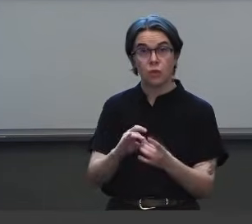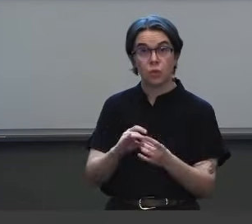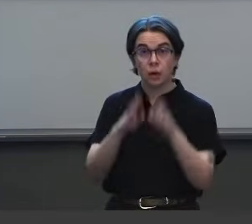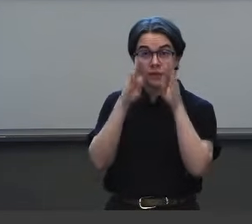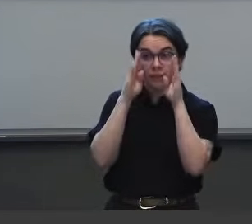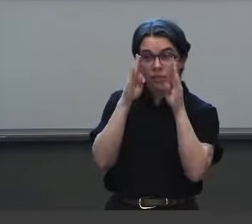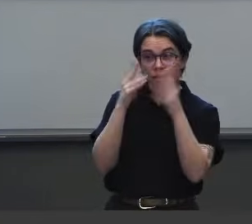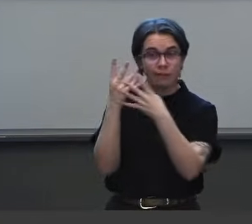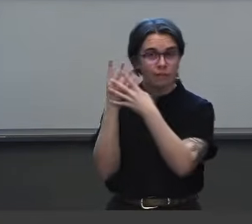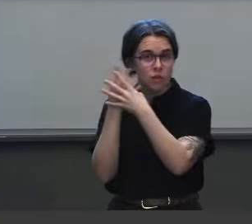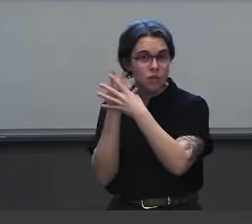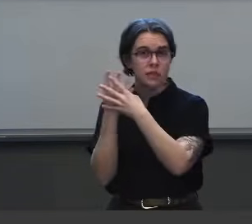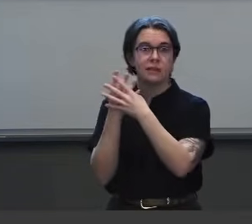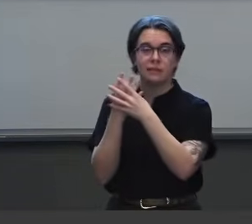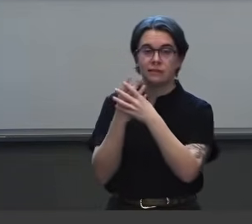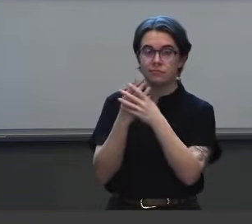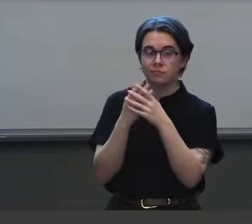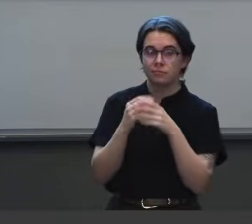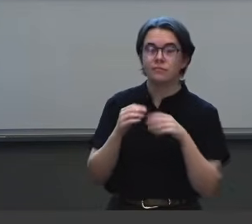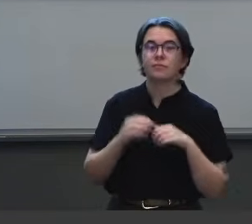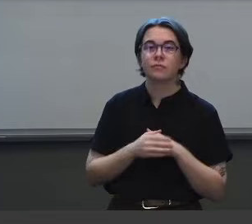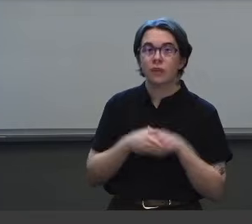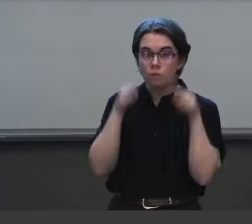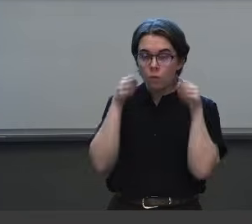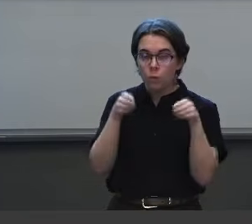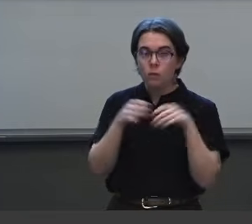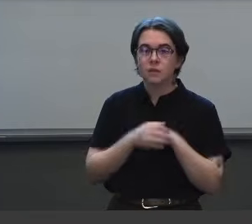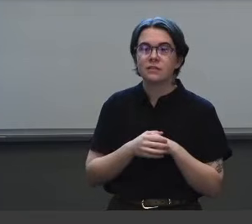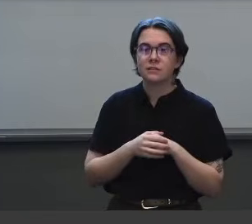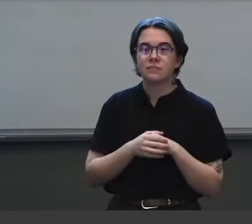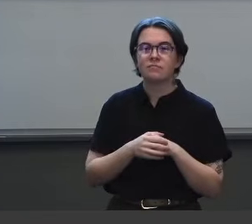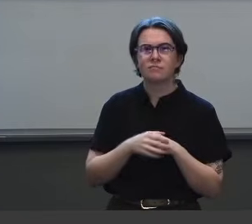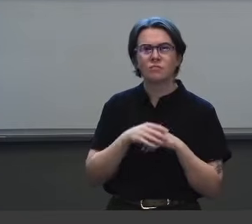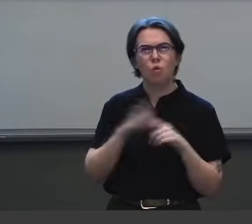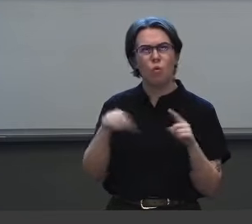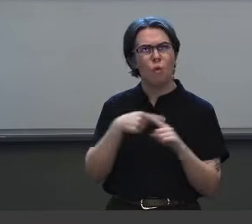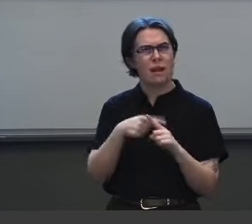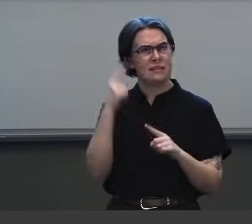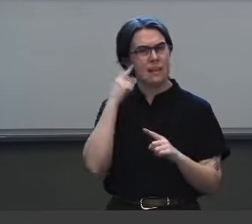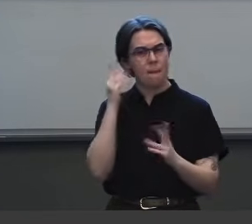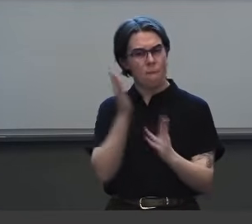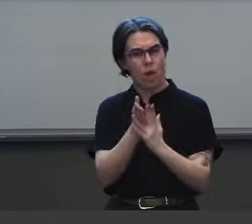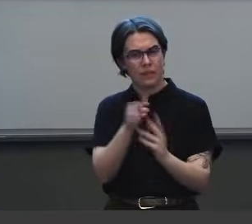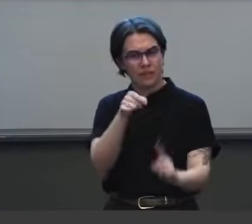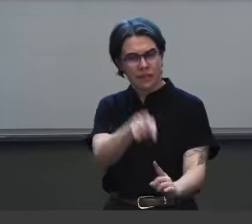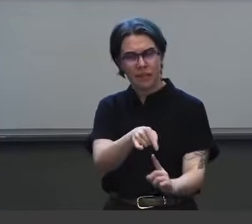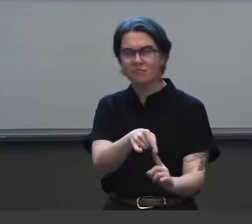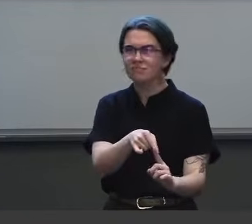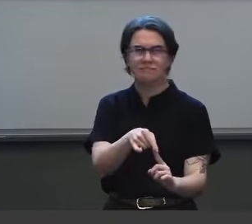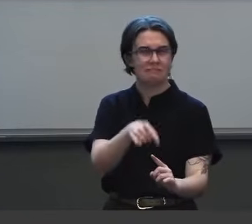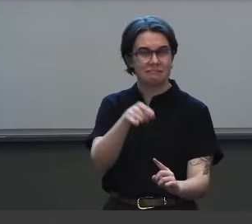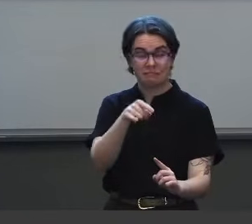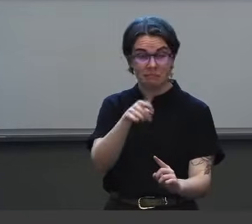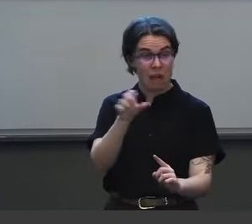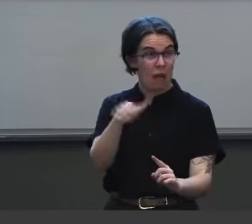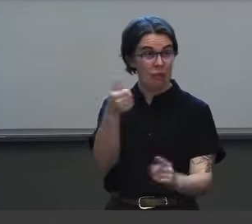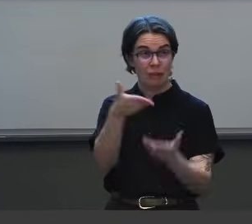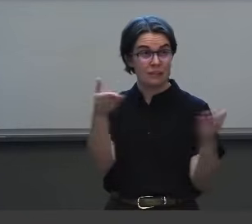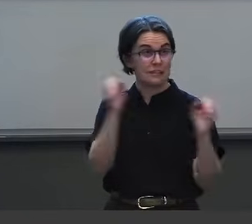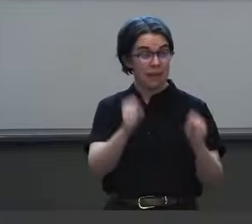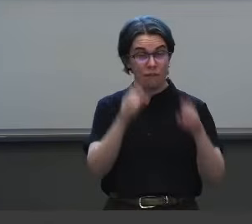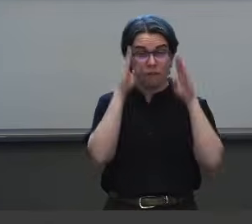and filtering and concentration, he has said that when a sound bothers him, he can't concentrate on anything else and it's